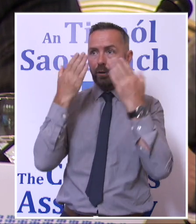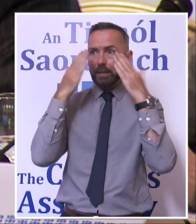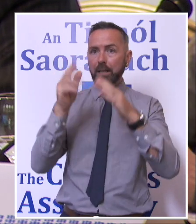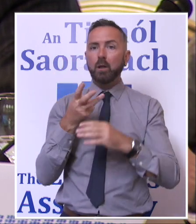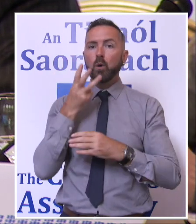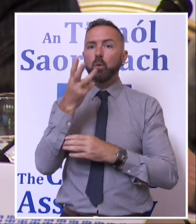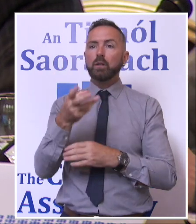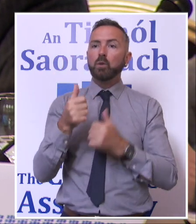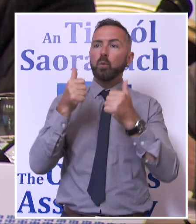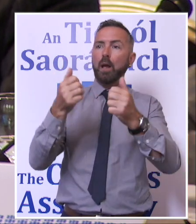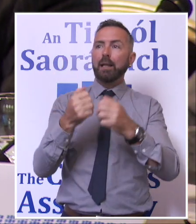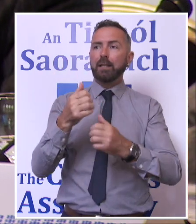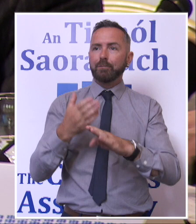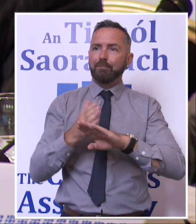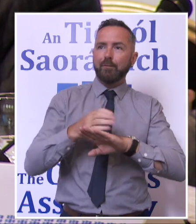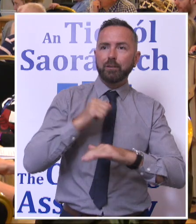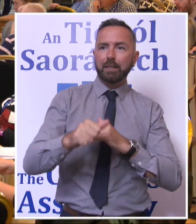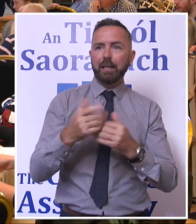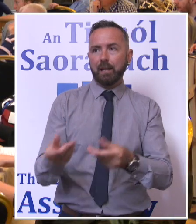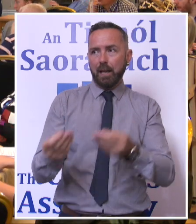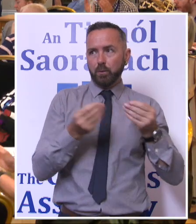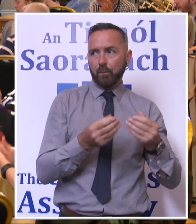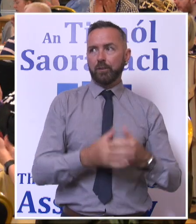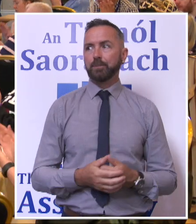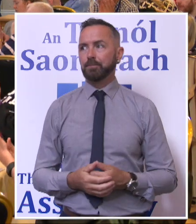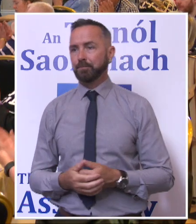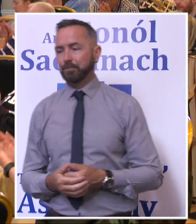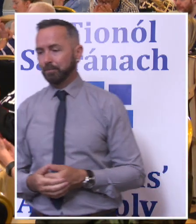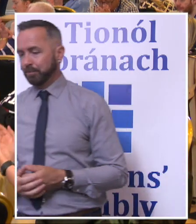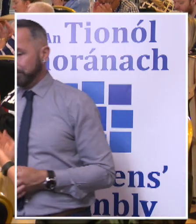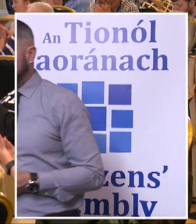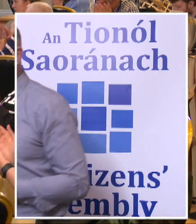wish you well in your efforts today, and I'll hand over to Brid. Thank you, Deiric.